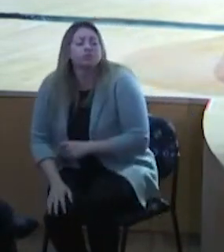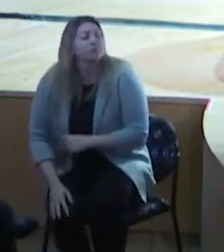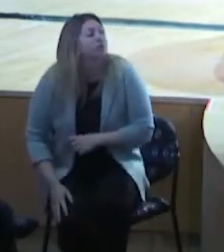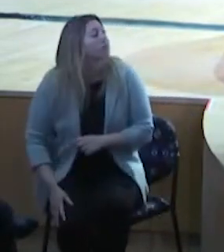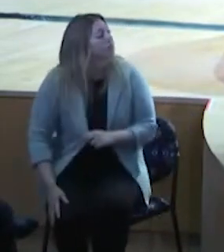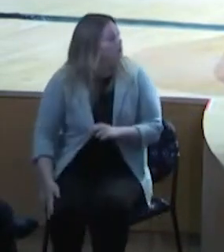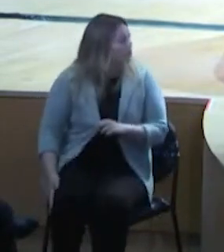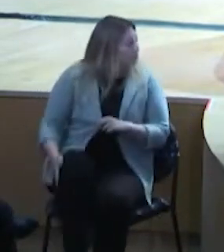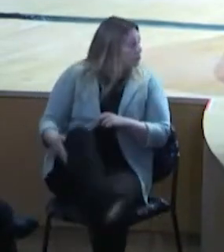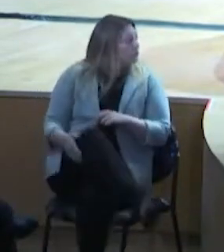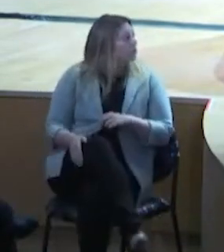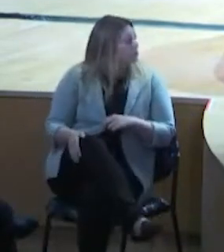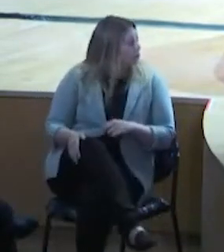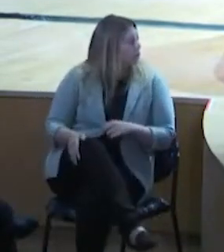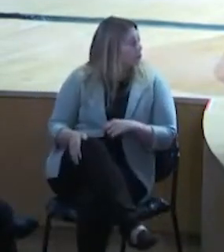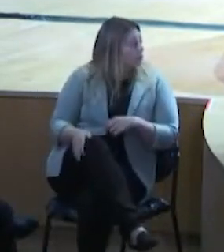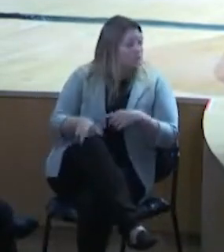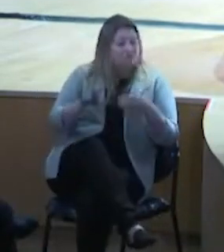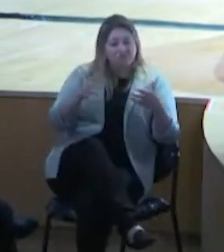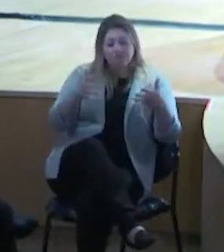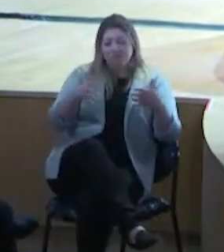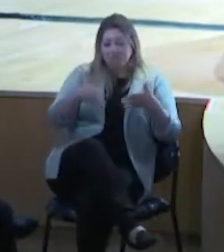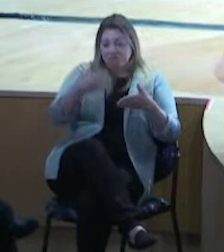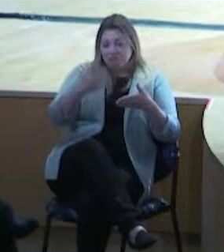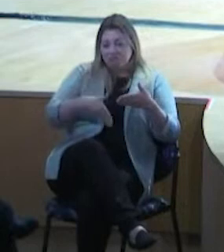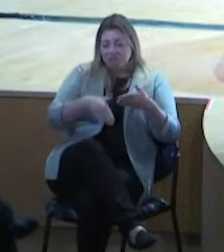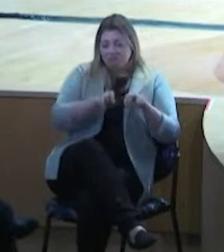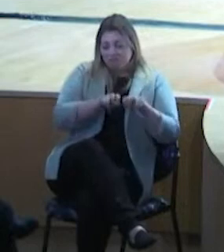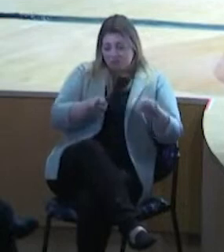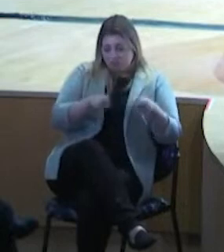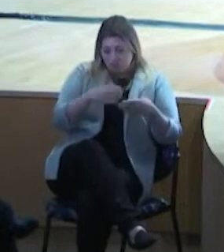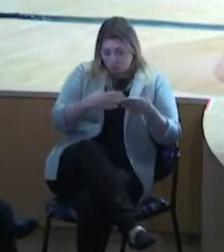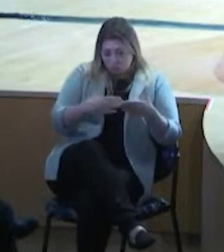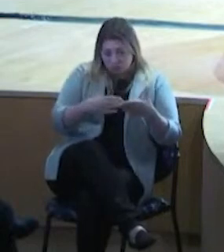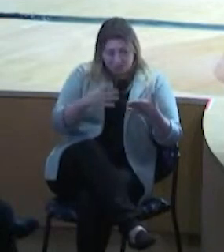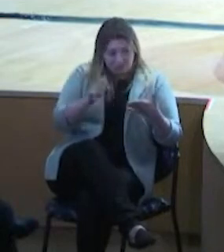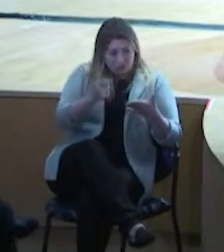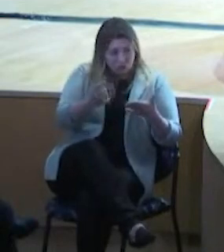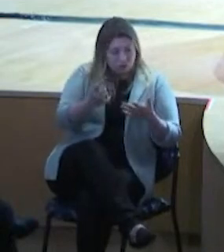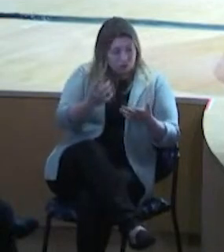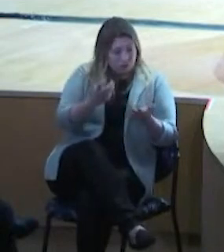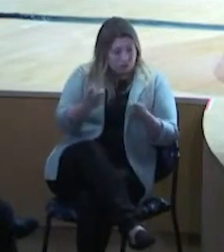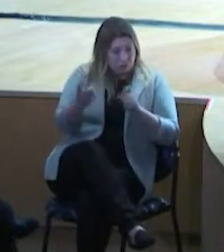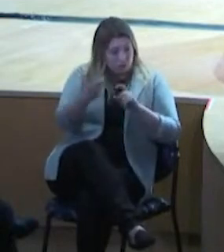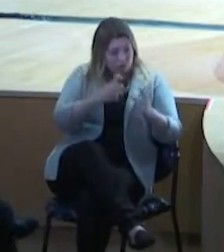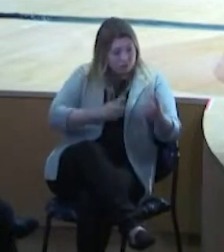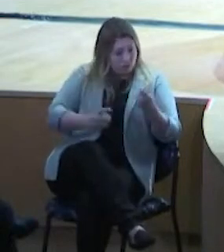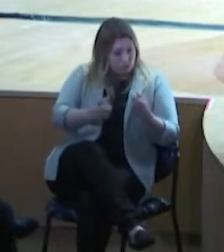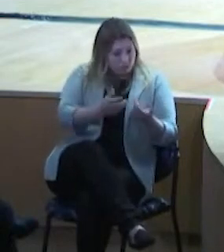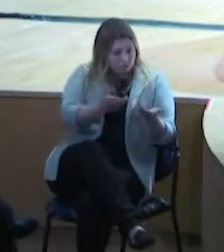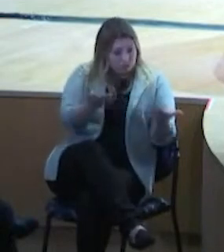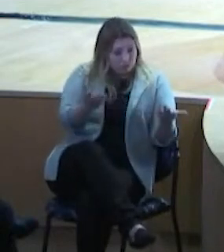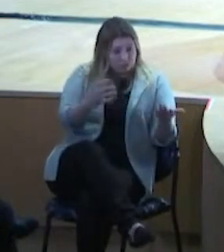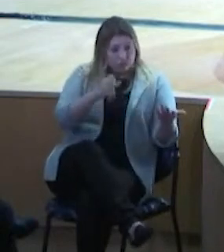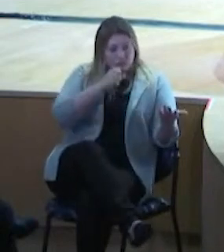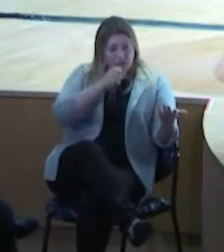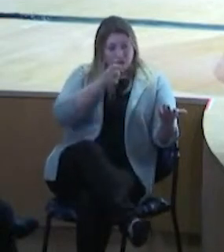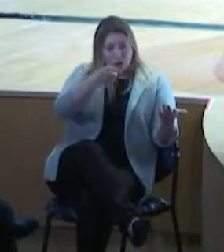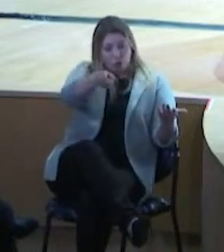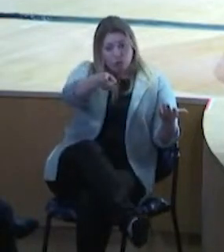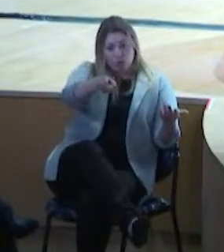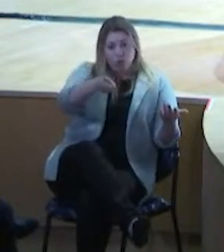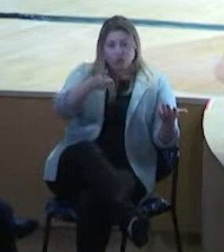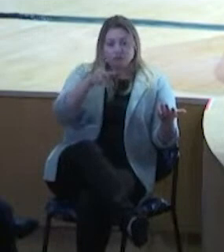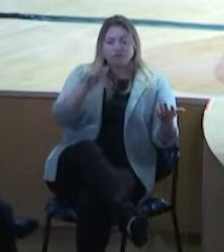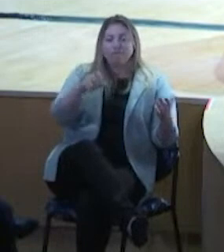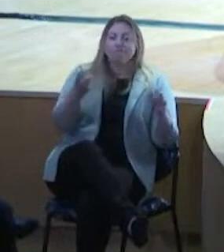All right. So that sort of concludes the panel part. If there's anybody who would like to ask any questions, there's a microphone back up there.